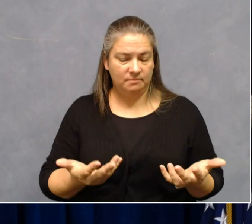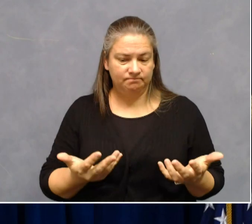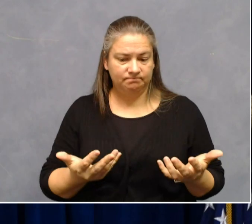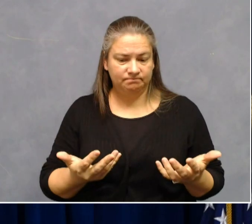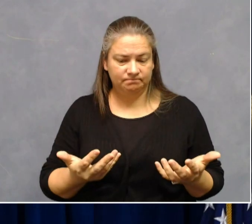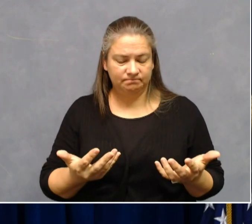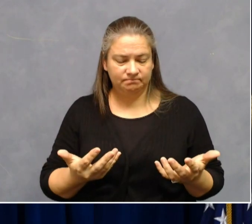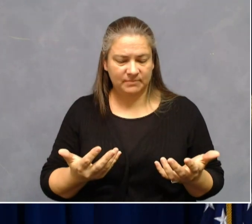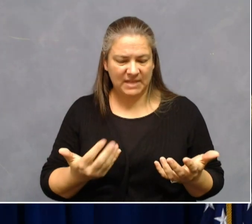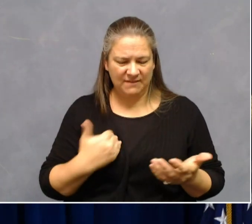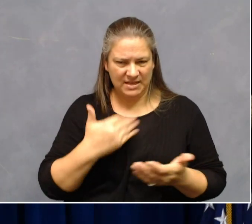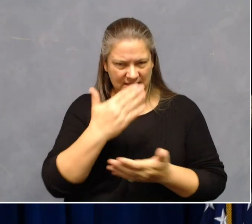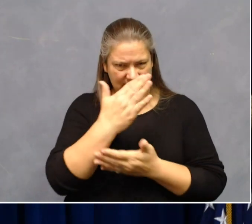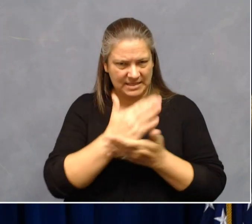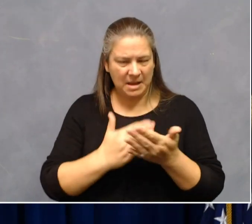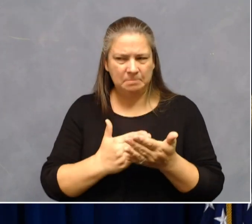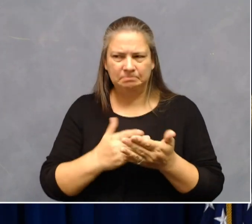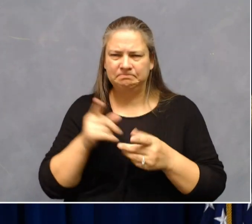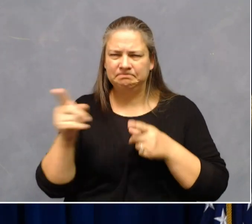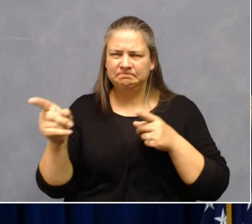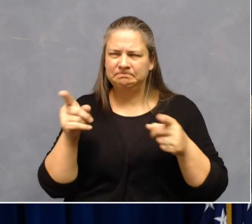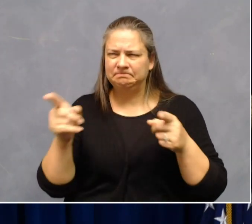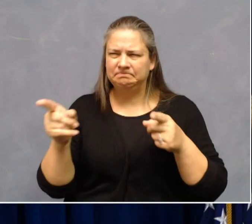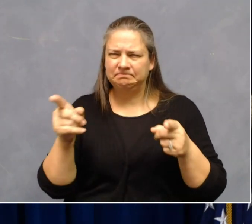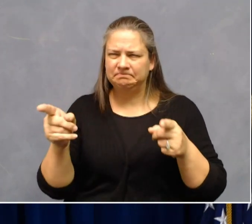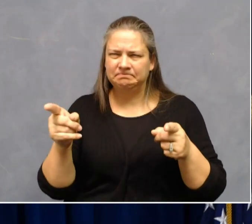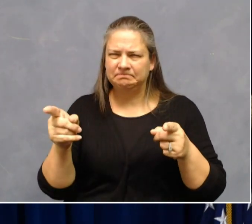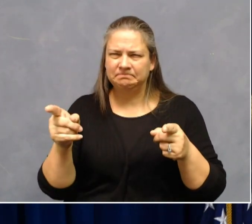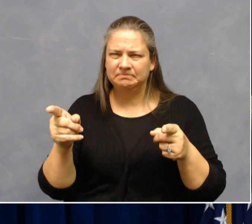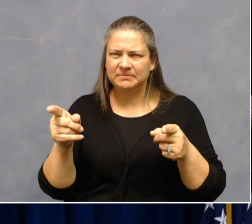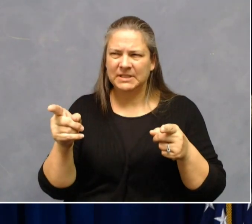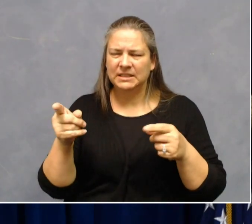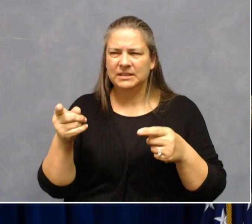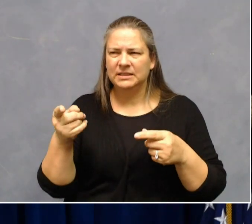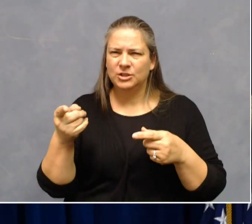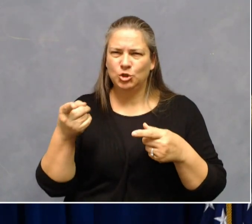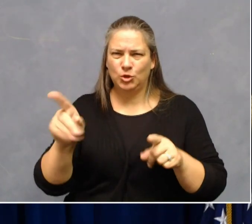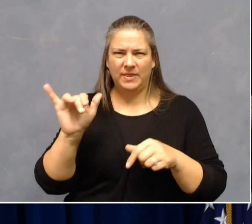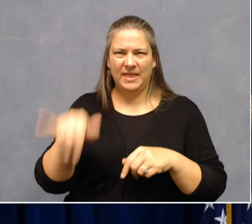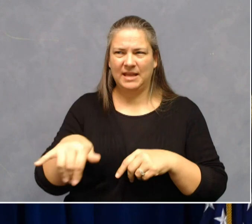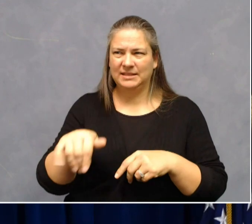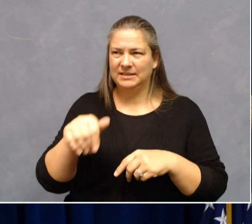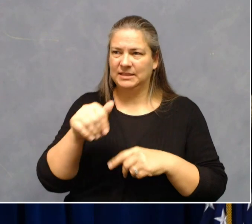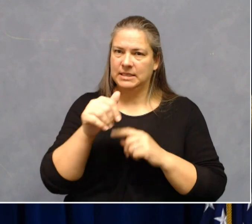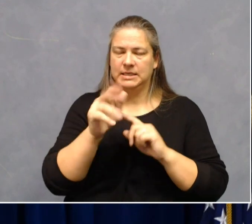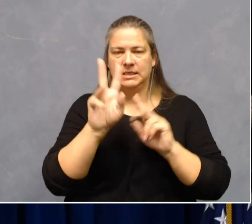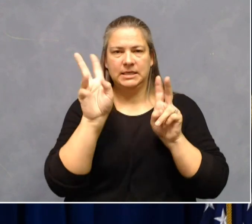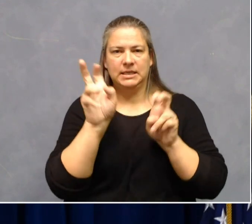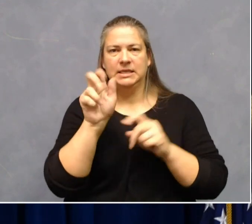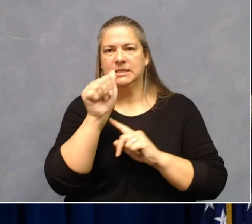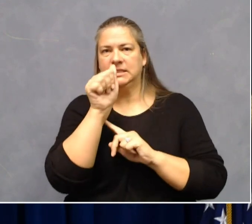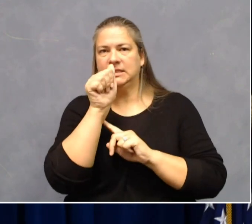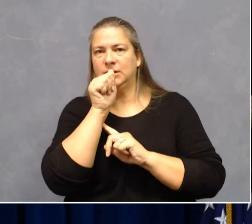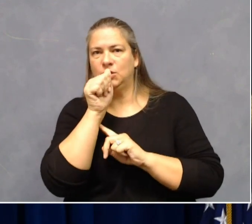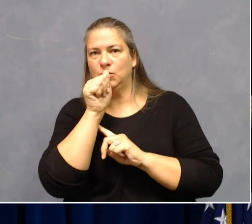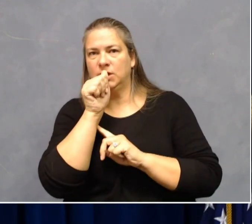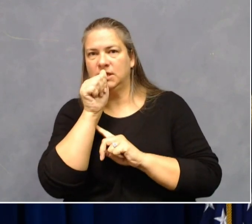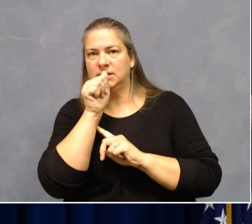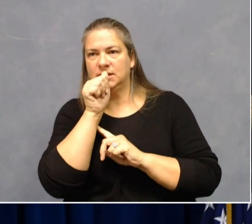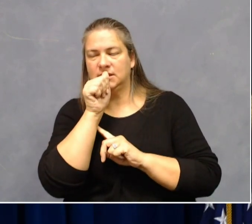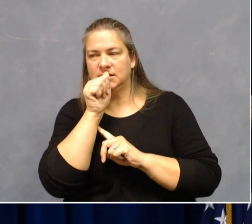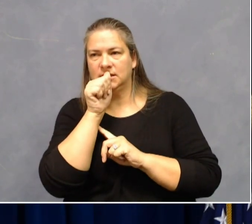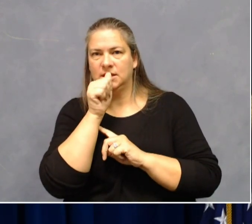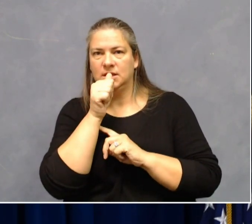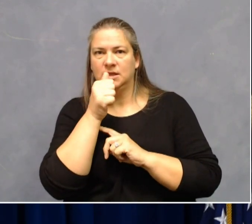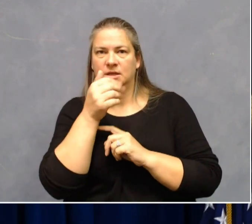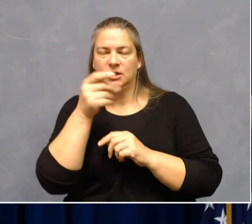contradictions in what happened in a secret proceeding, it can't be secret anymore, right? We need to know about